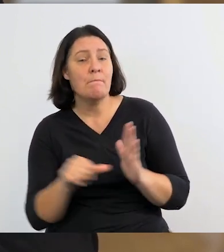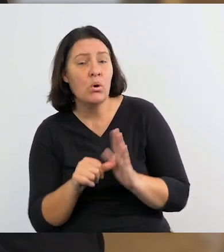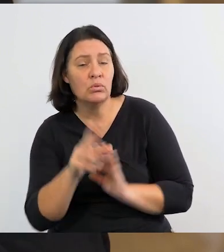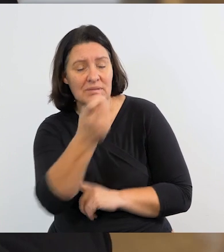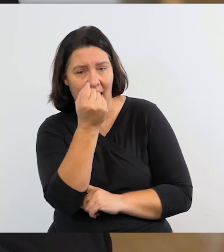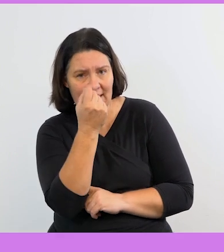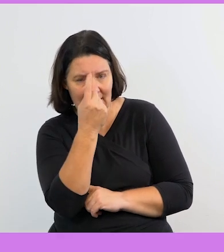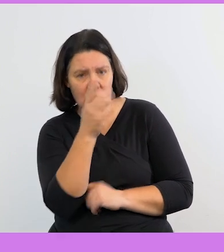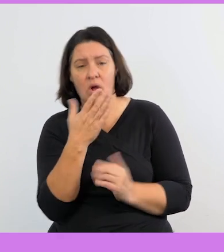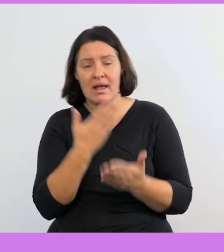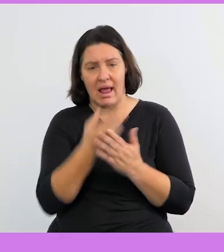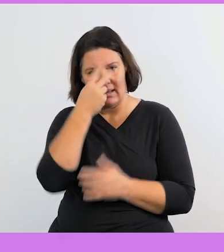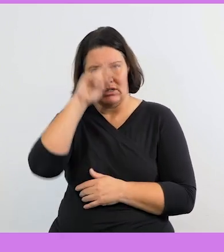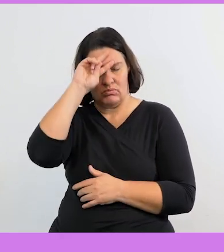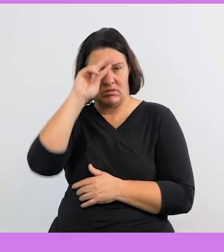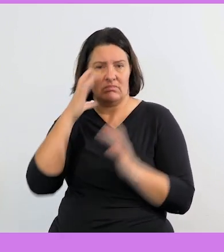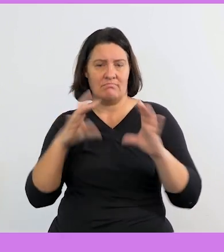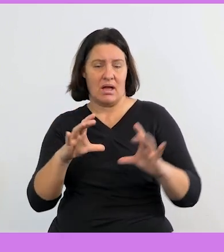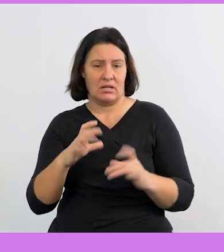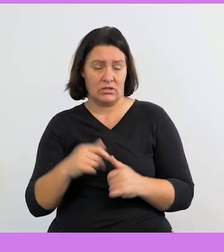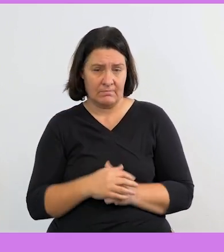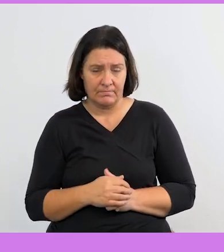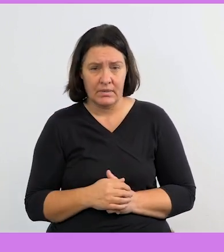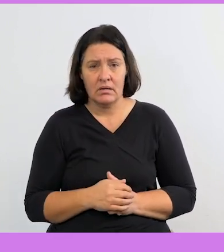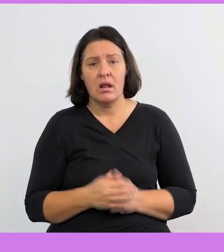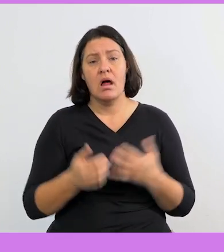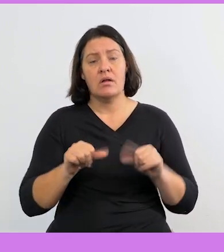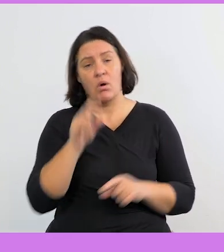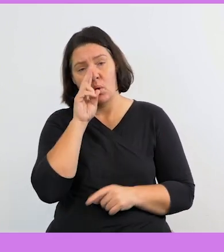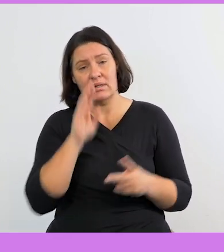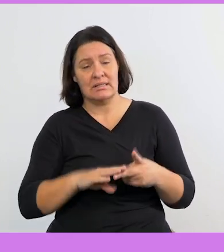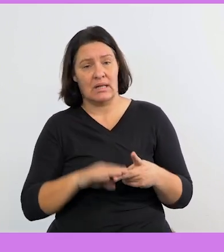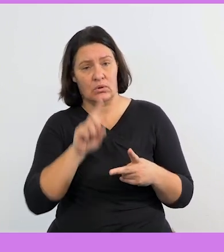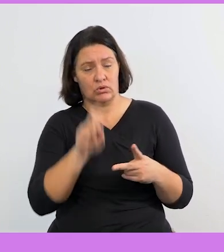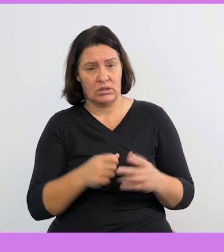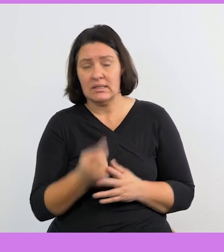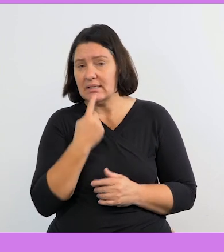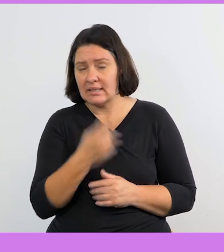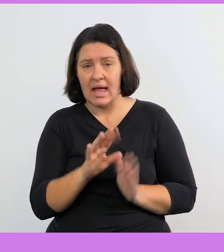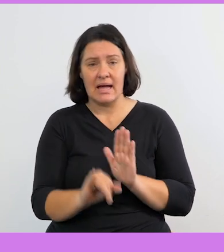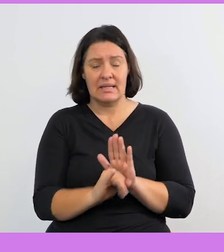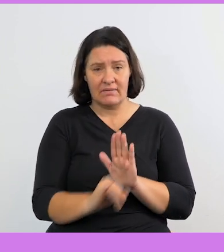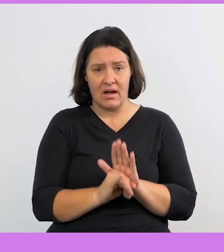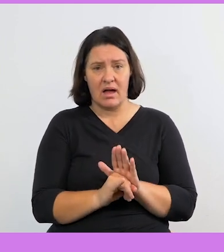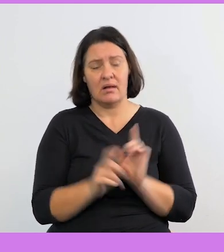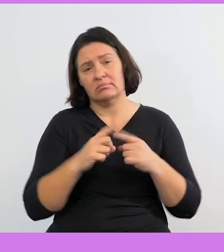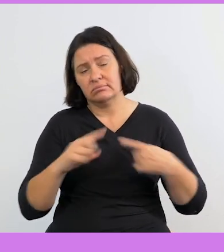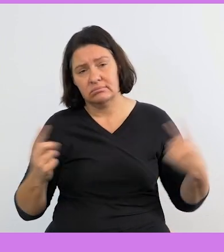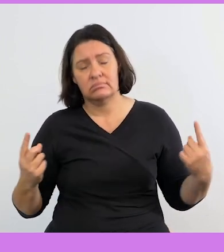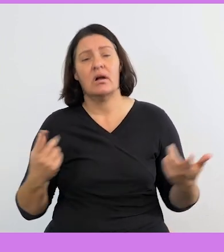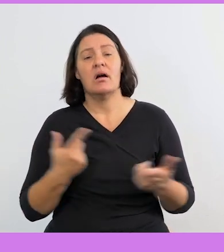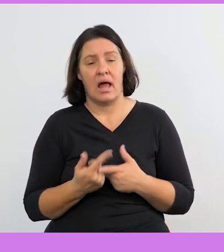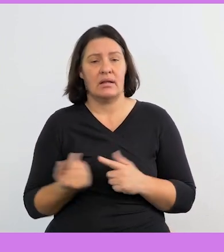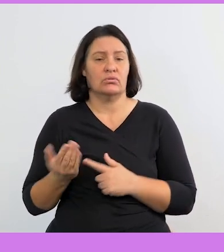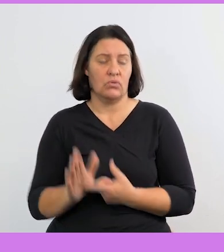that you understand that you are able to interpret a pie chart. Looking now at the second question, it says identify the type